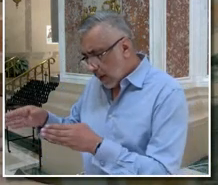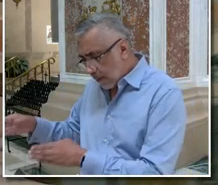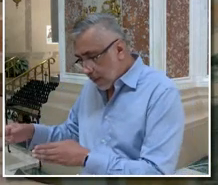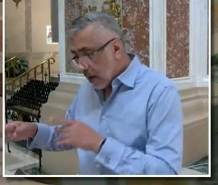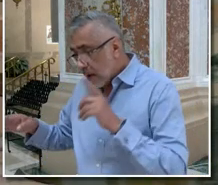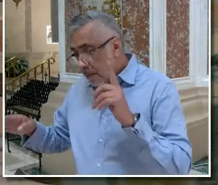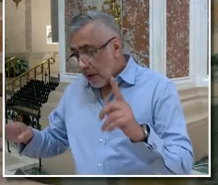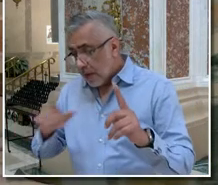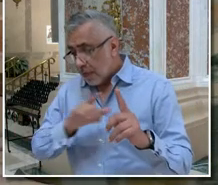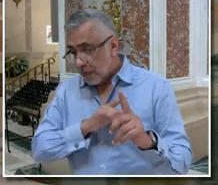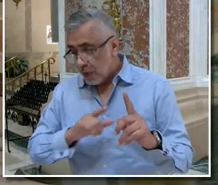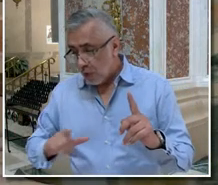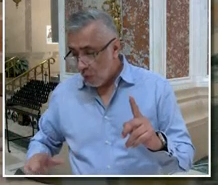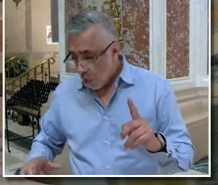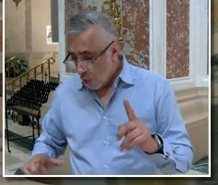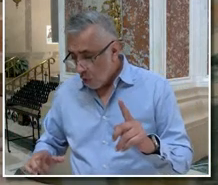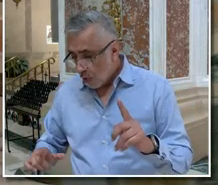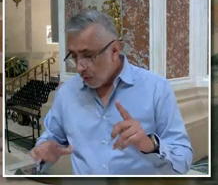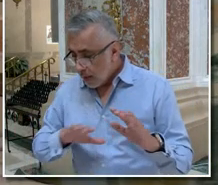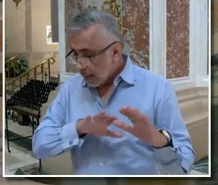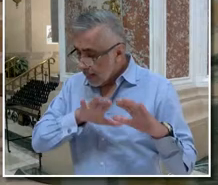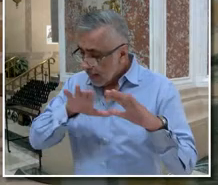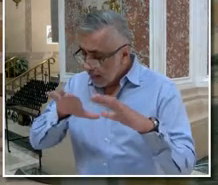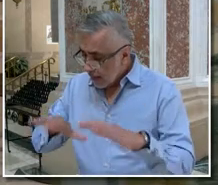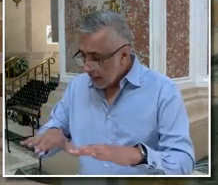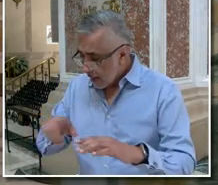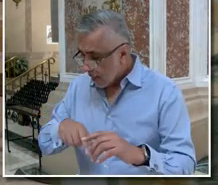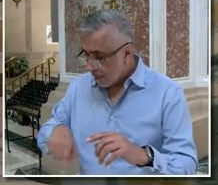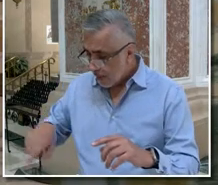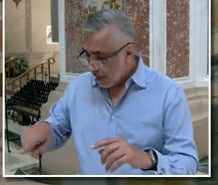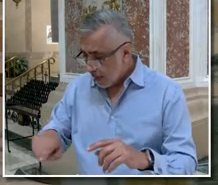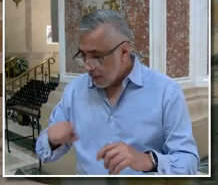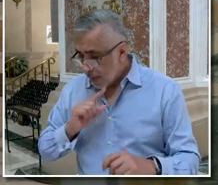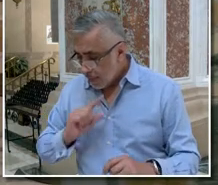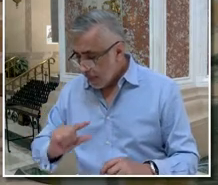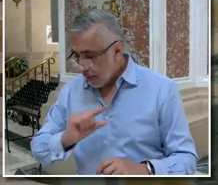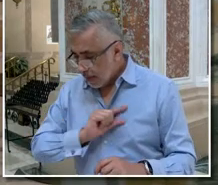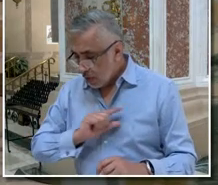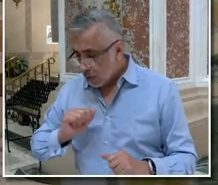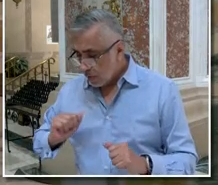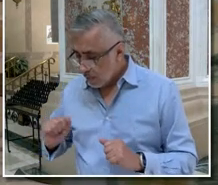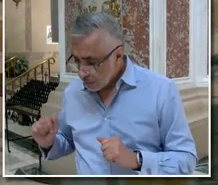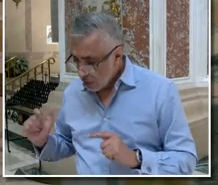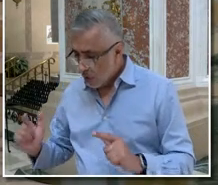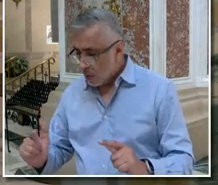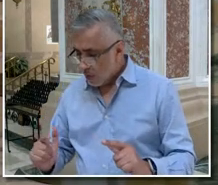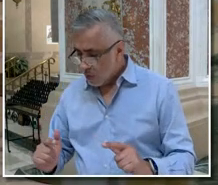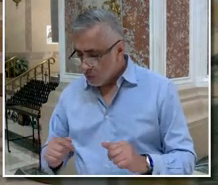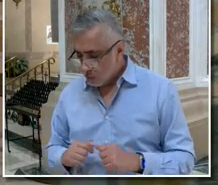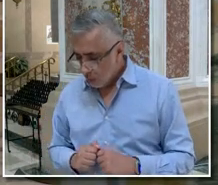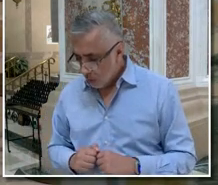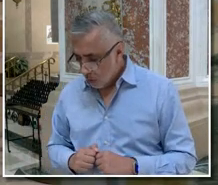the Lord laid upon him the guilt of us all.